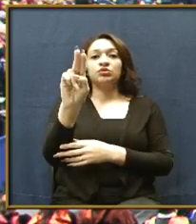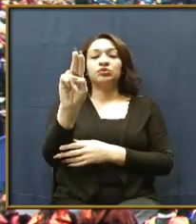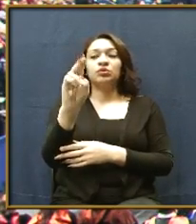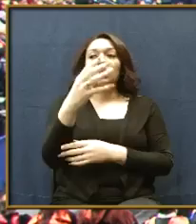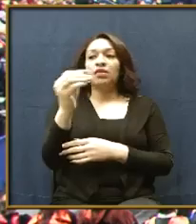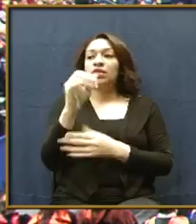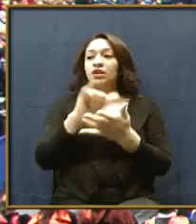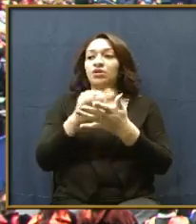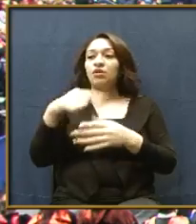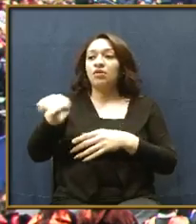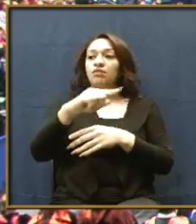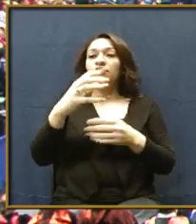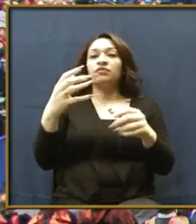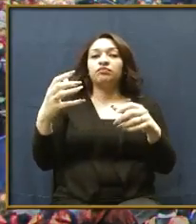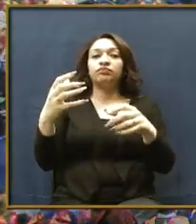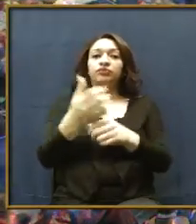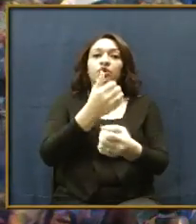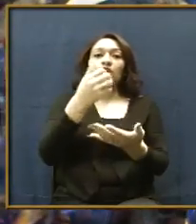earned.